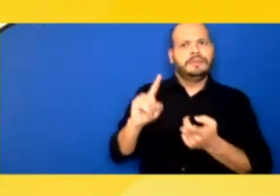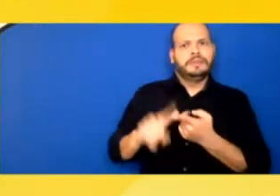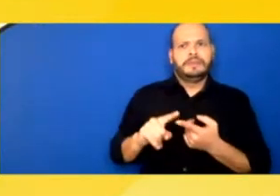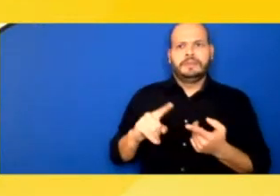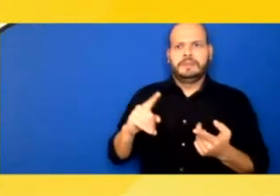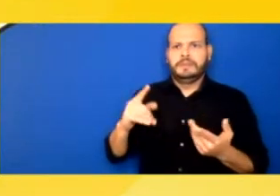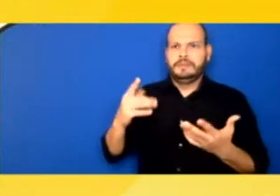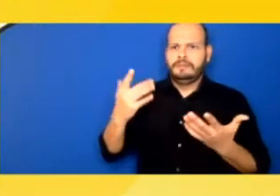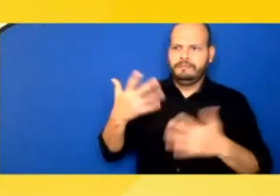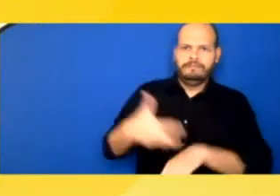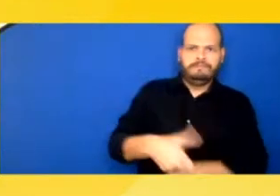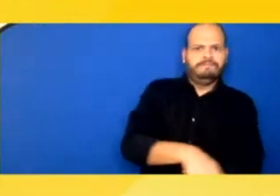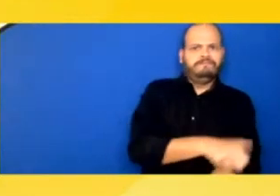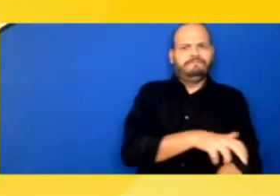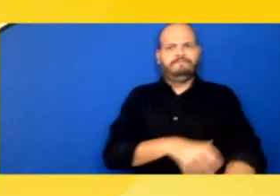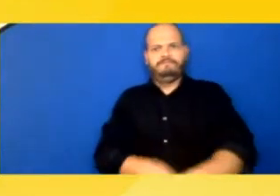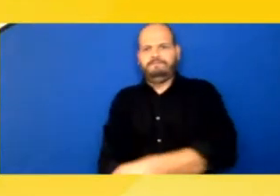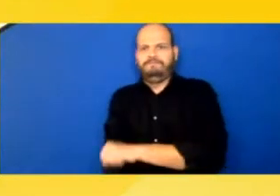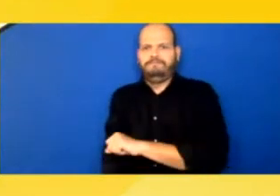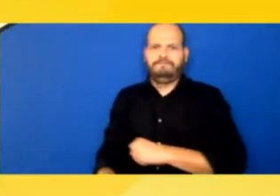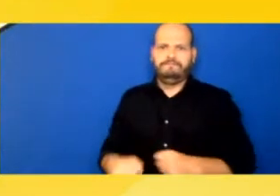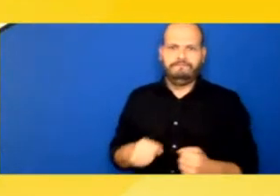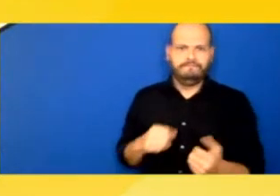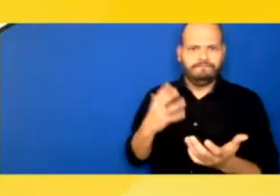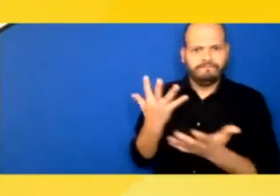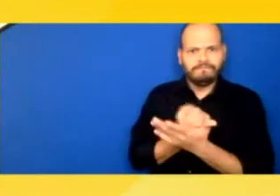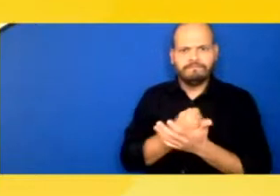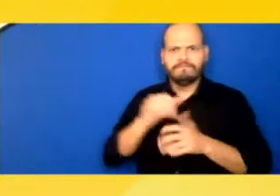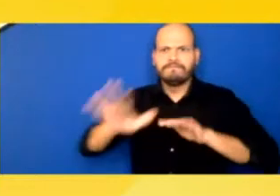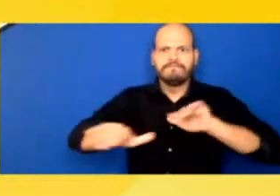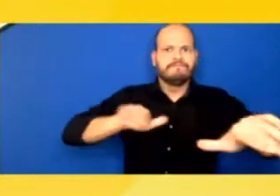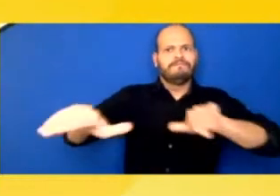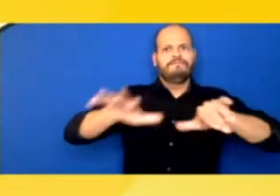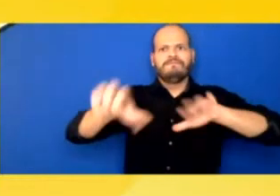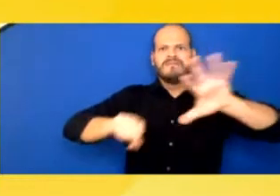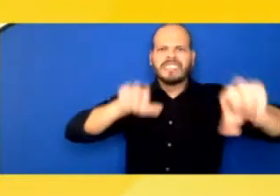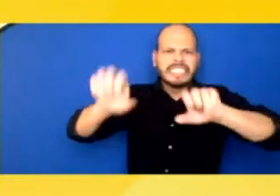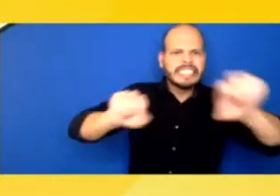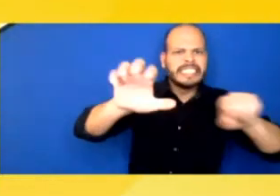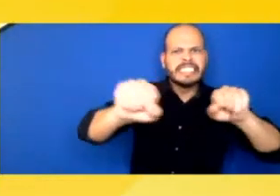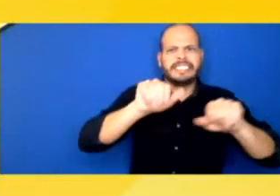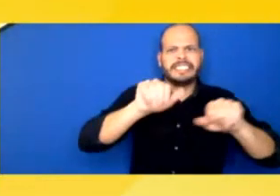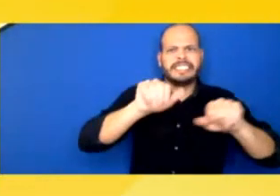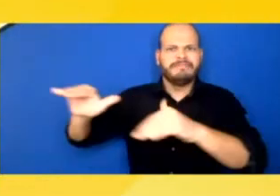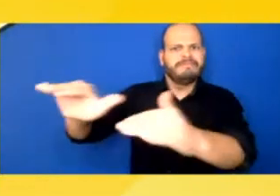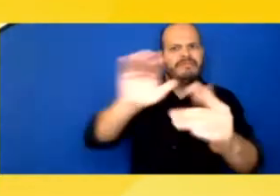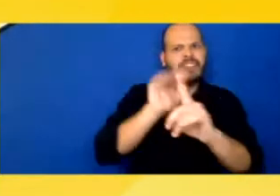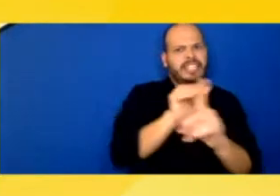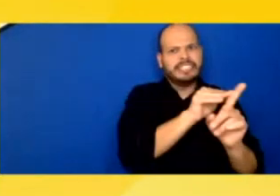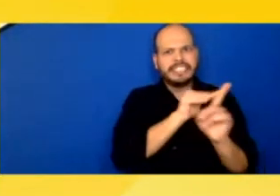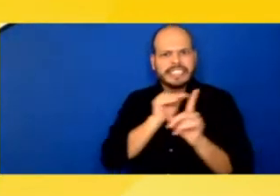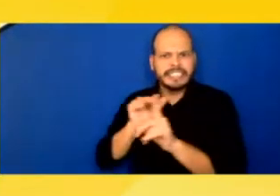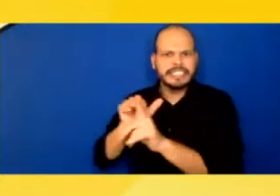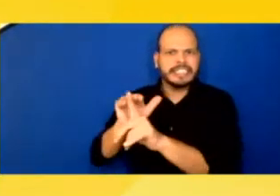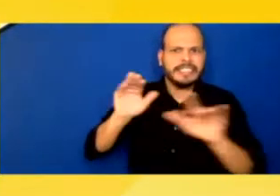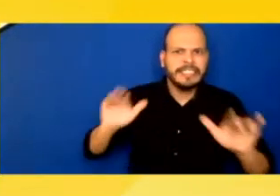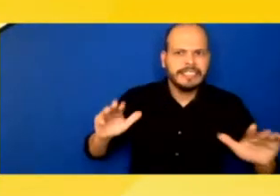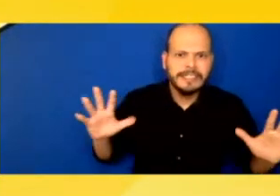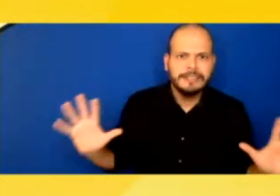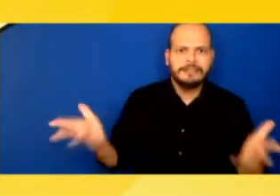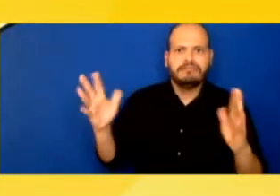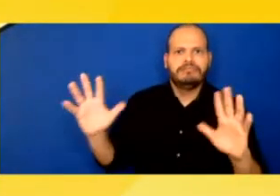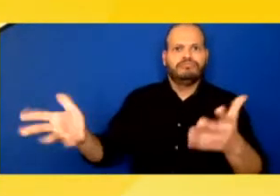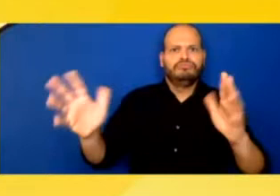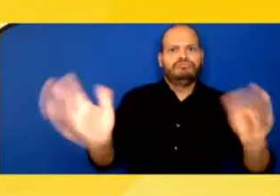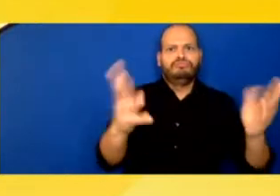networks and implore people to be out there voting, mobilizing people, organizing in this absolutely critical moment.